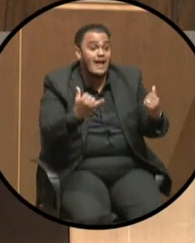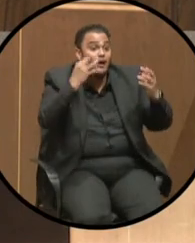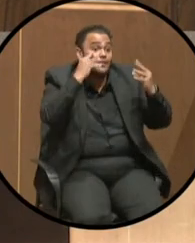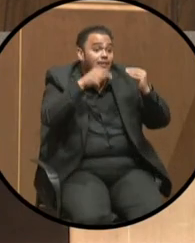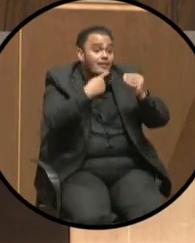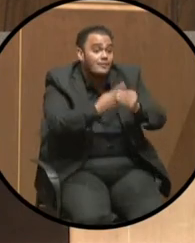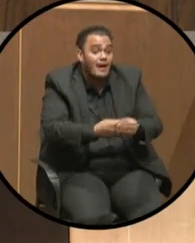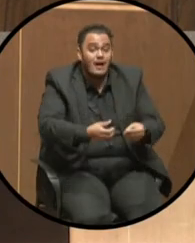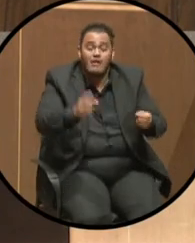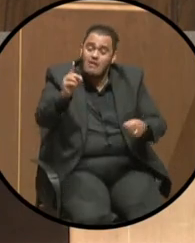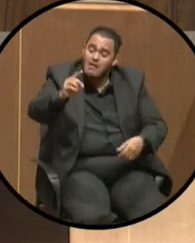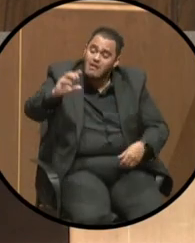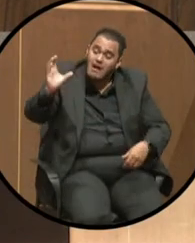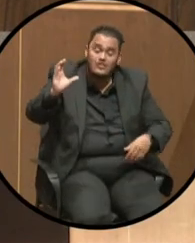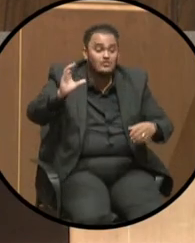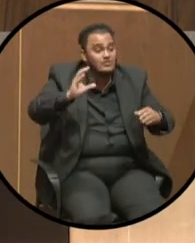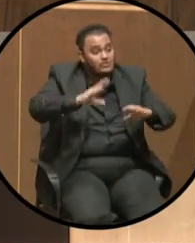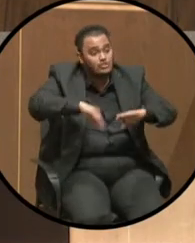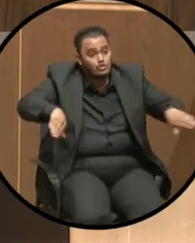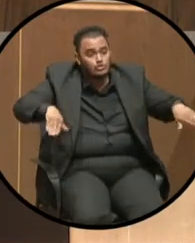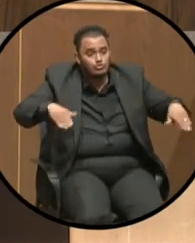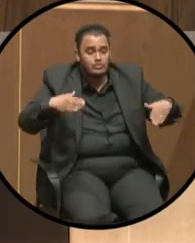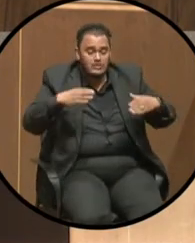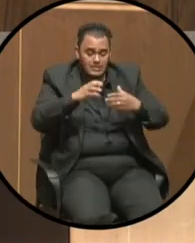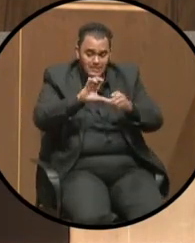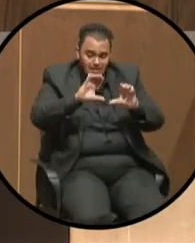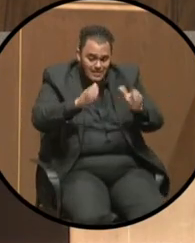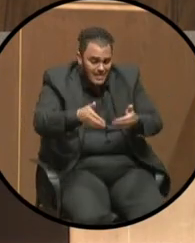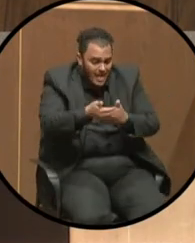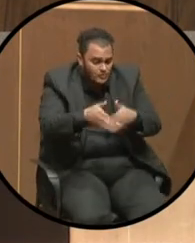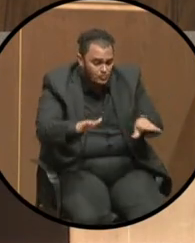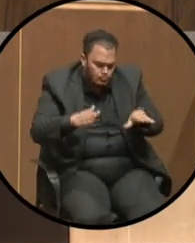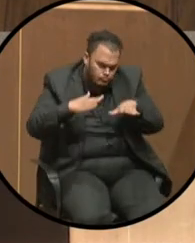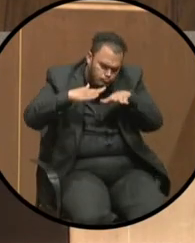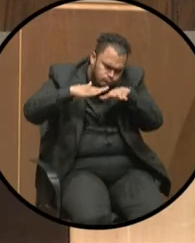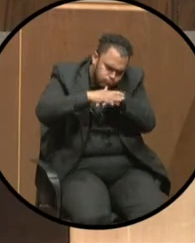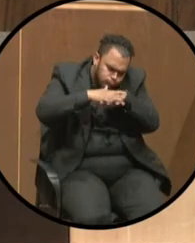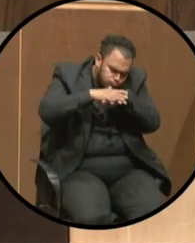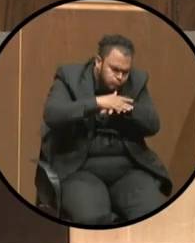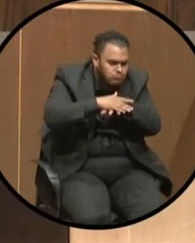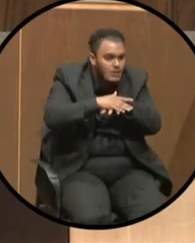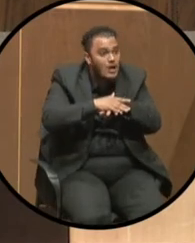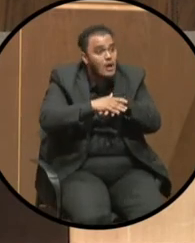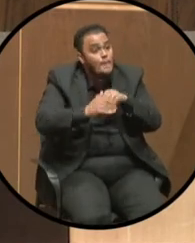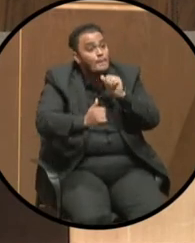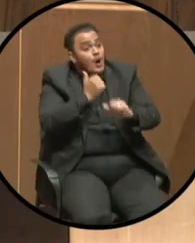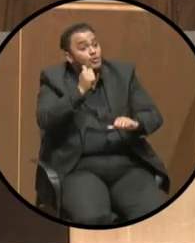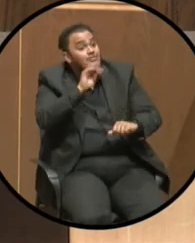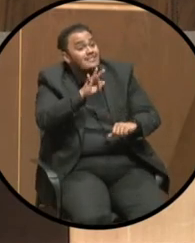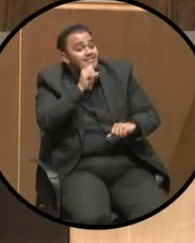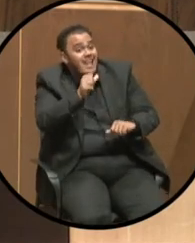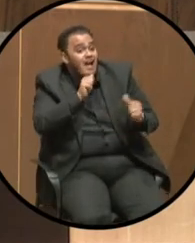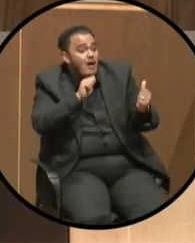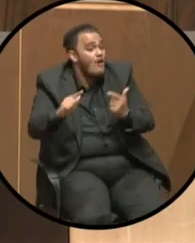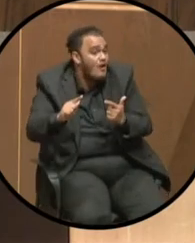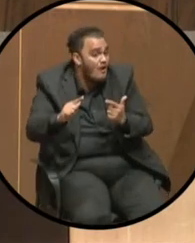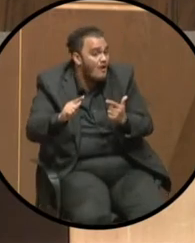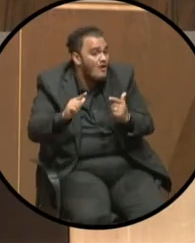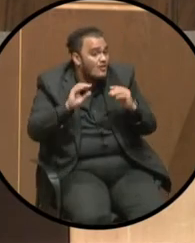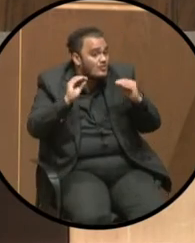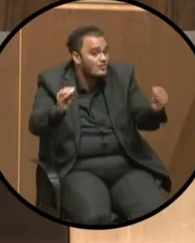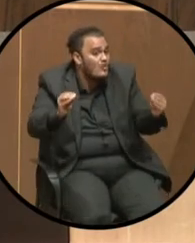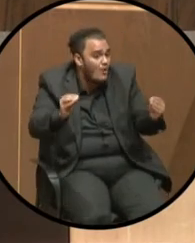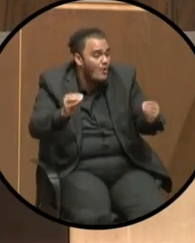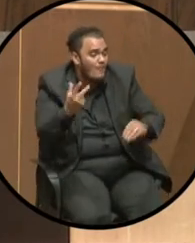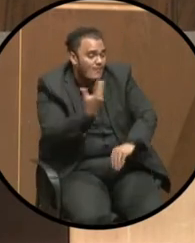cramped classrooms where most, if not all, are both unvaccinated and unmasked. And consider the